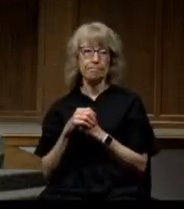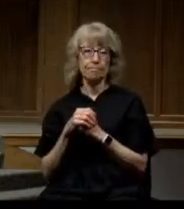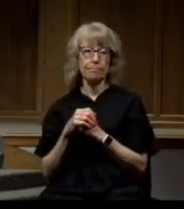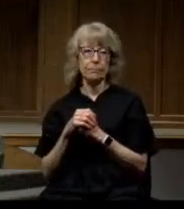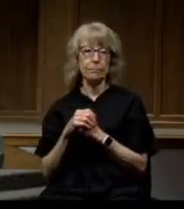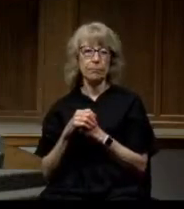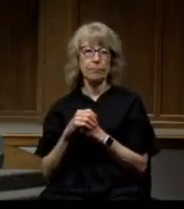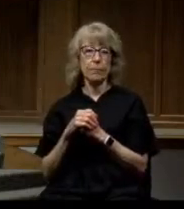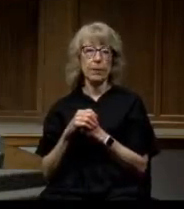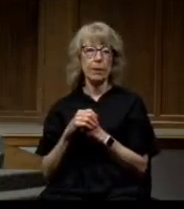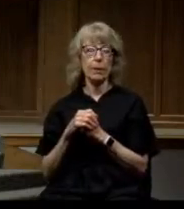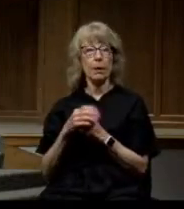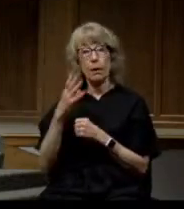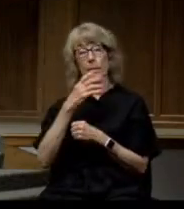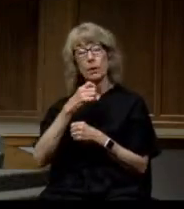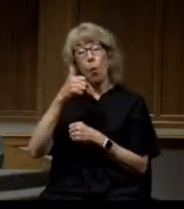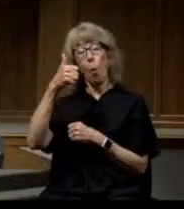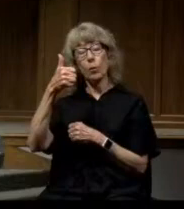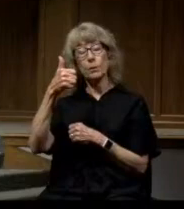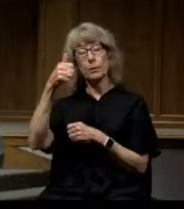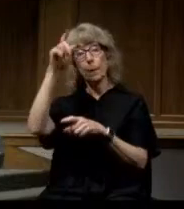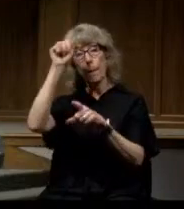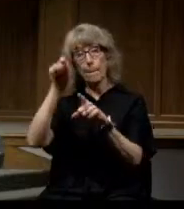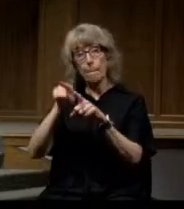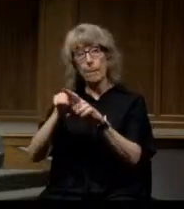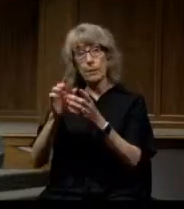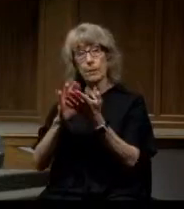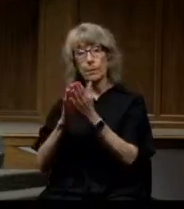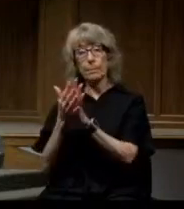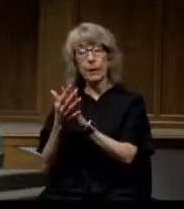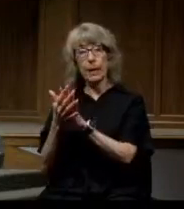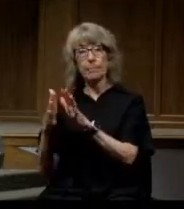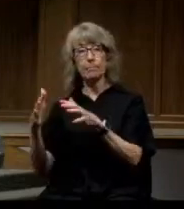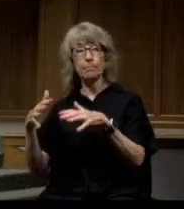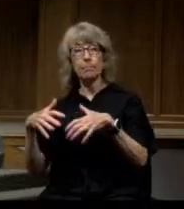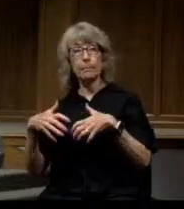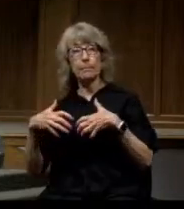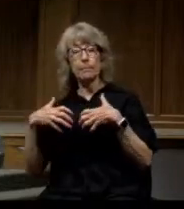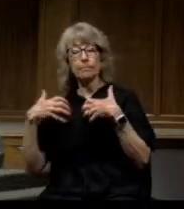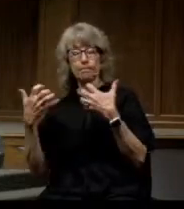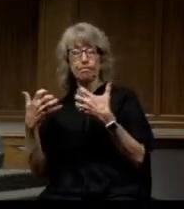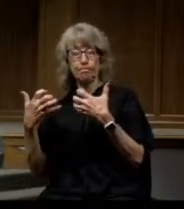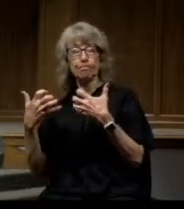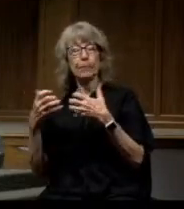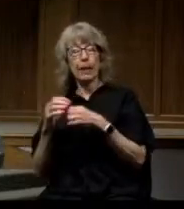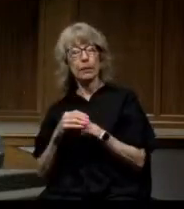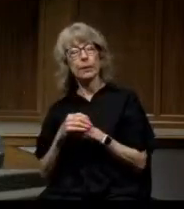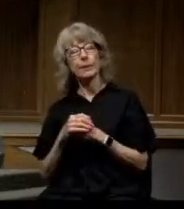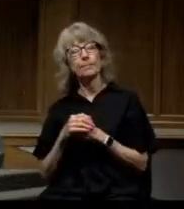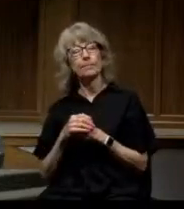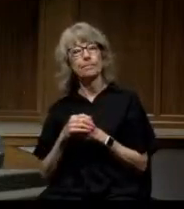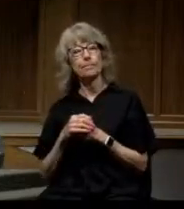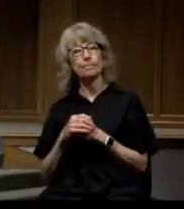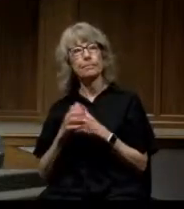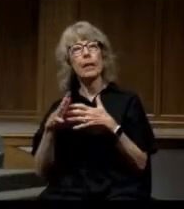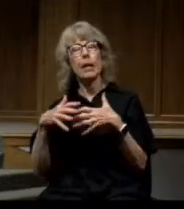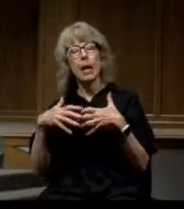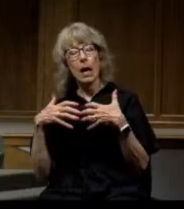The older brother became, say this word with me, angry.